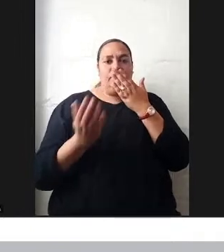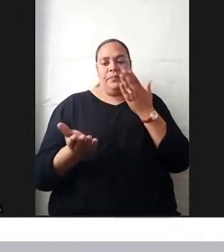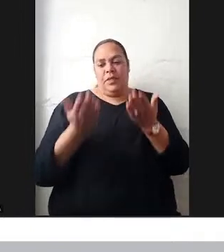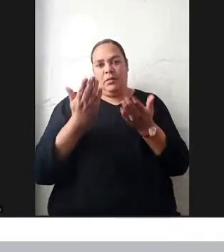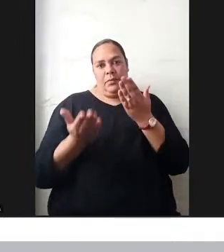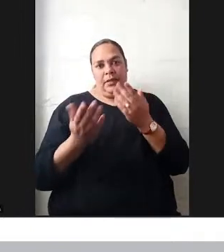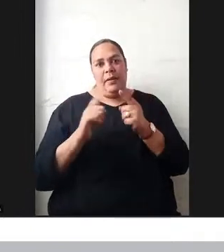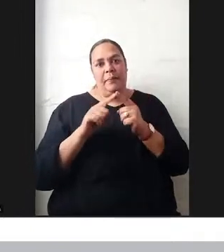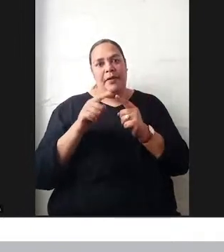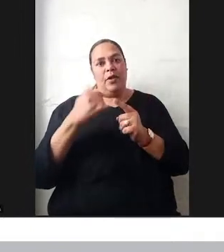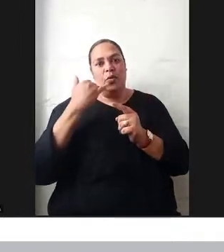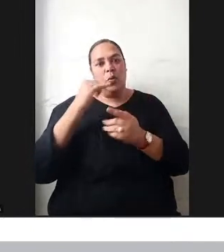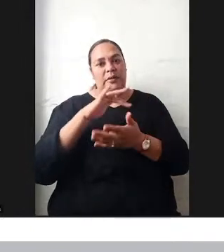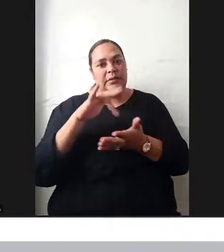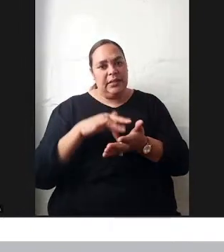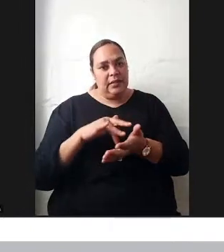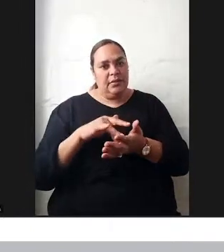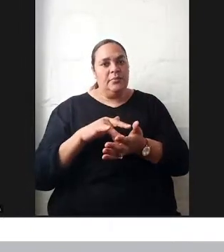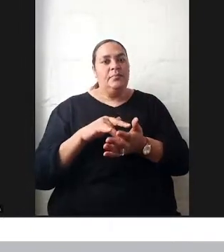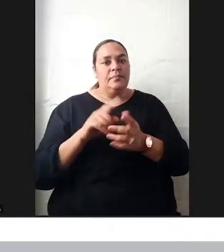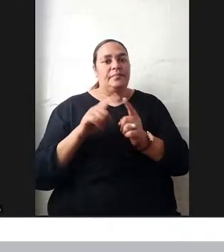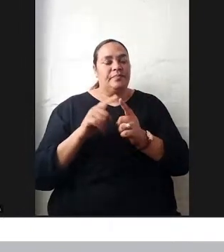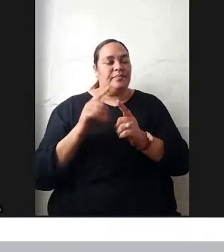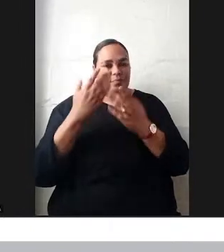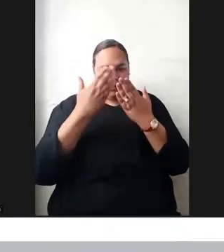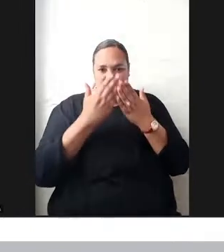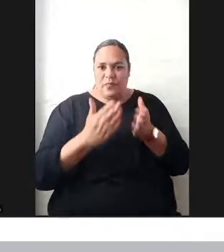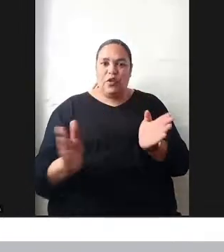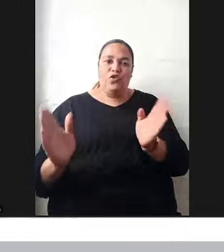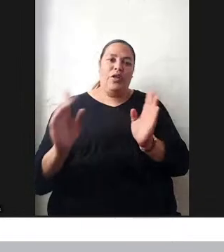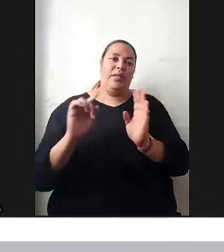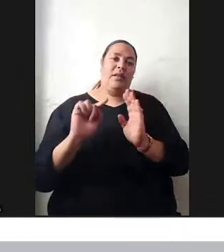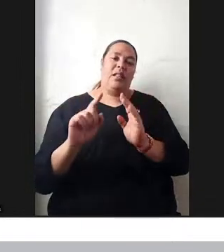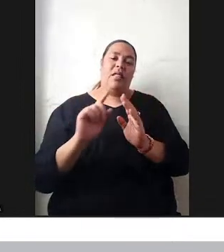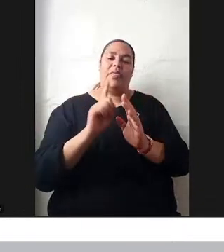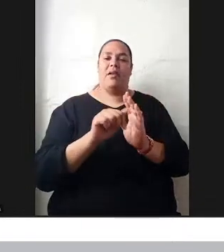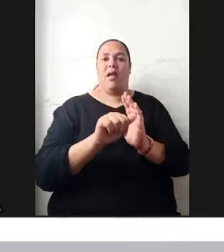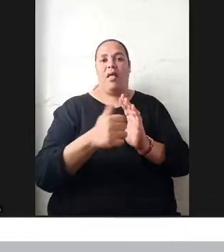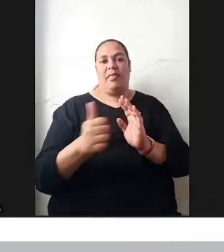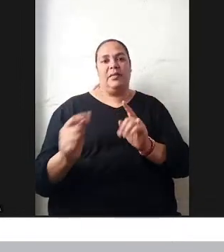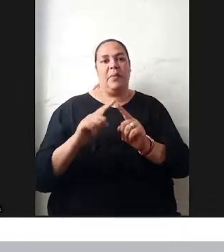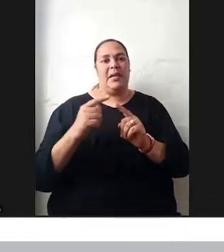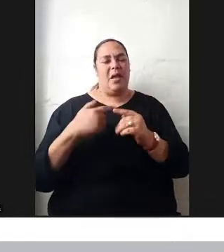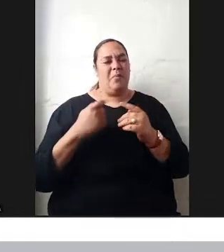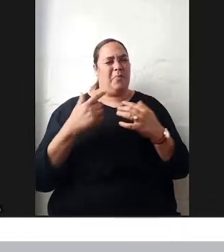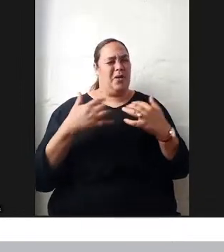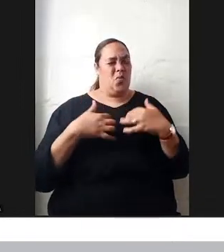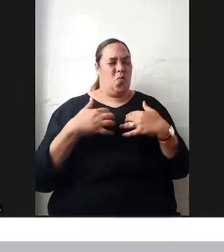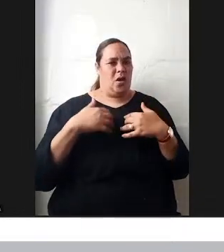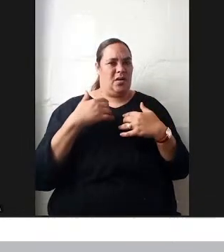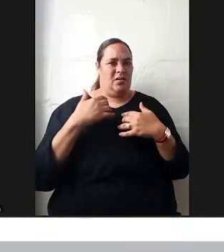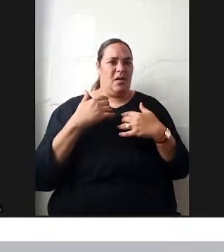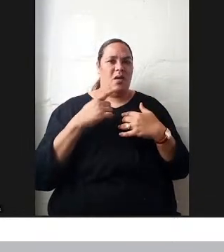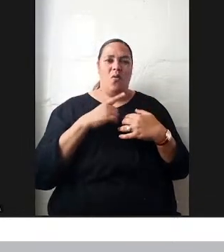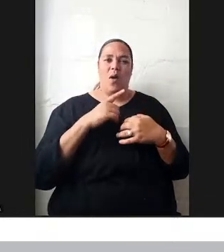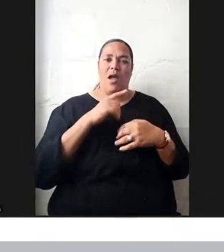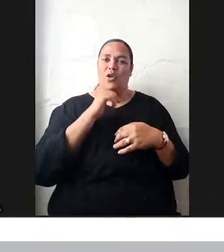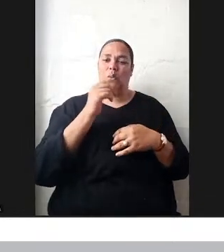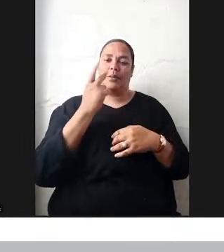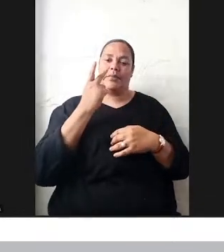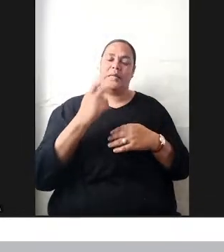center and general, which is retail and others. I'm worried that one is not seeing much